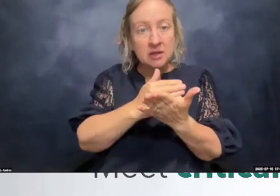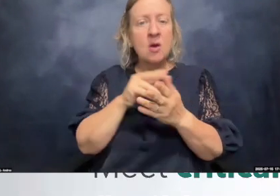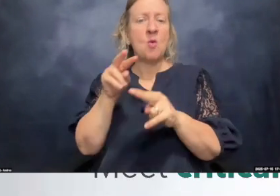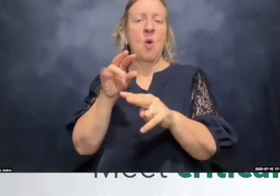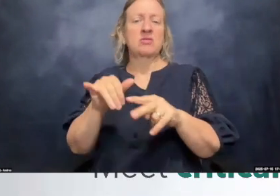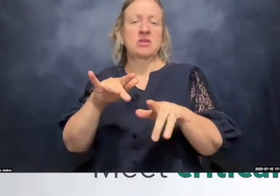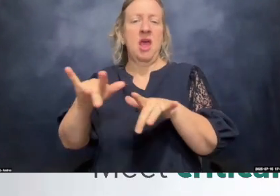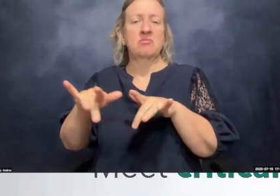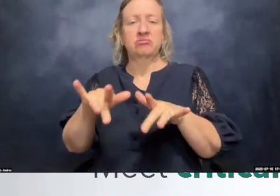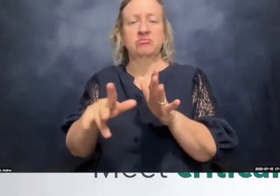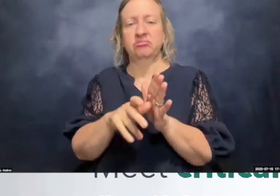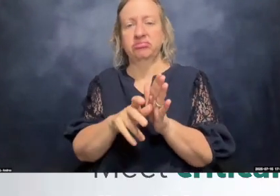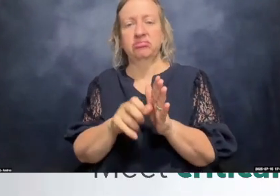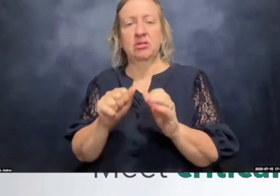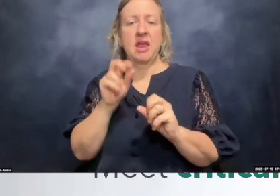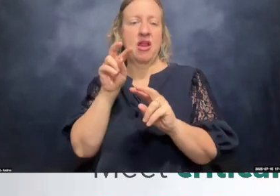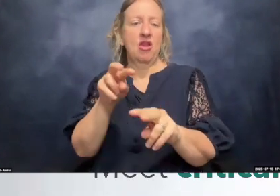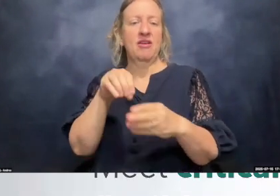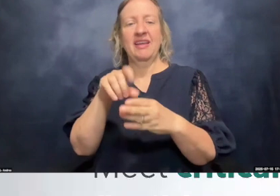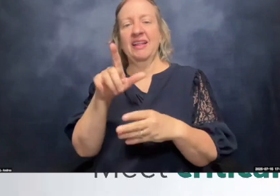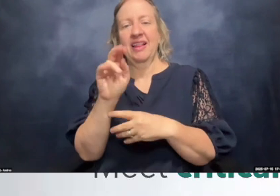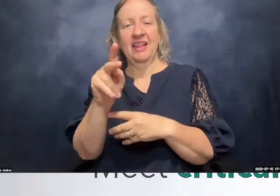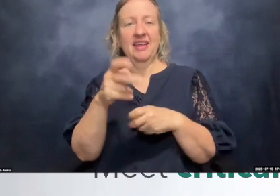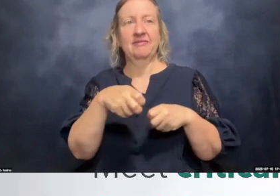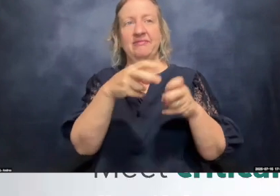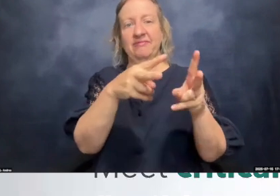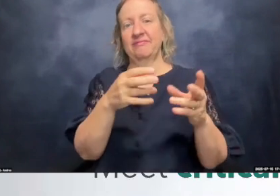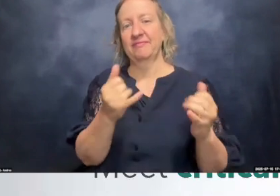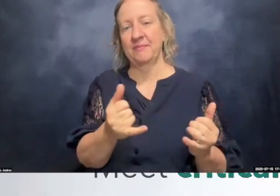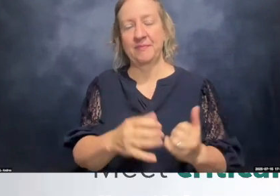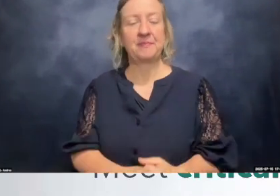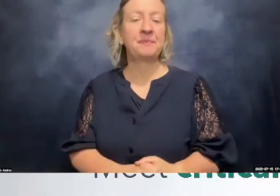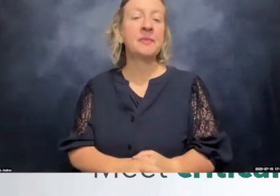my colleague will drop the link in the chat for. Next slide, please.